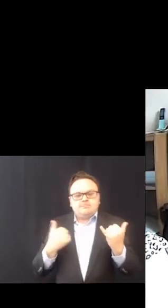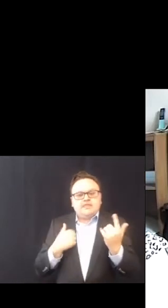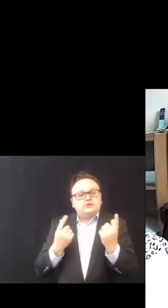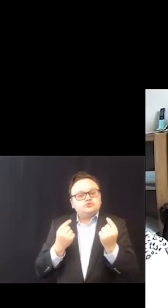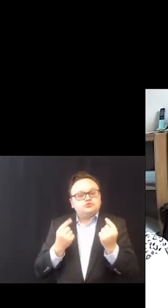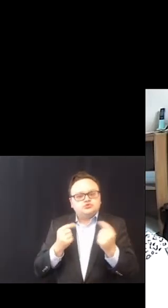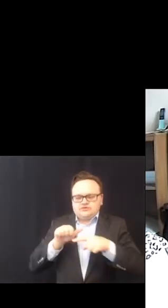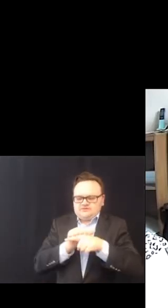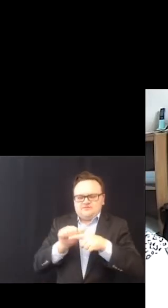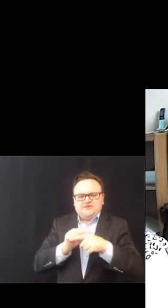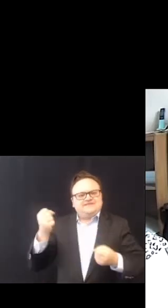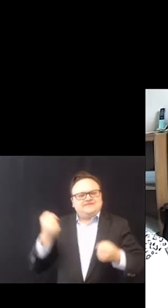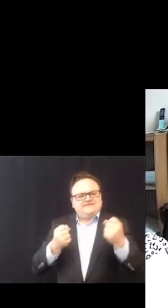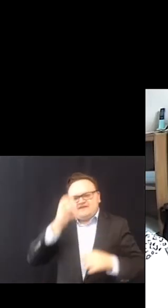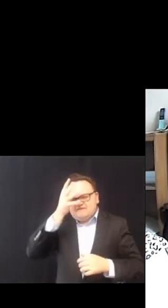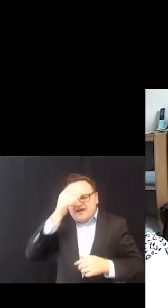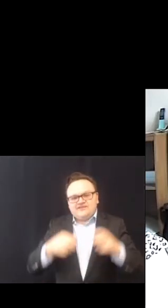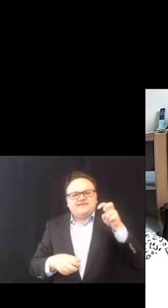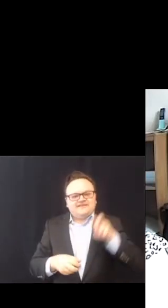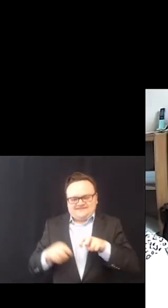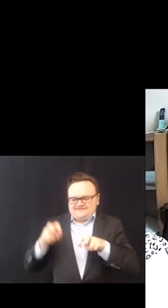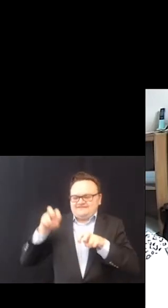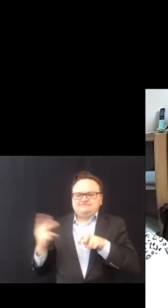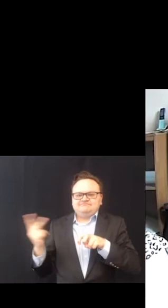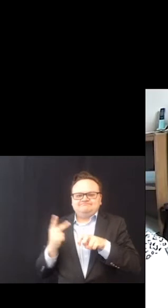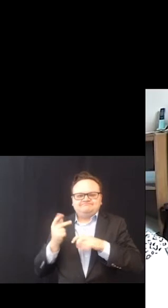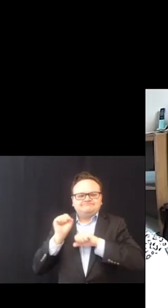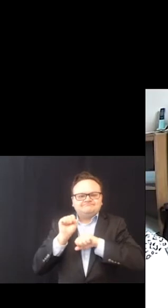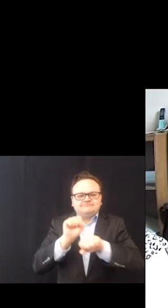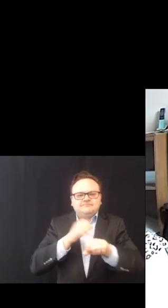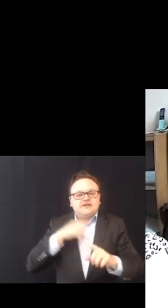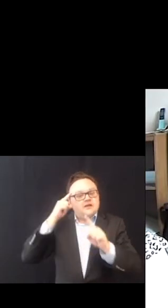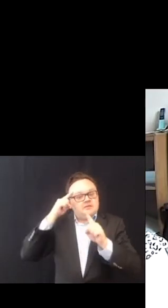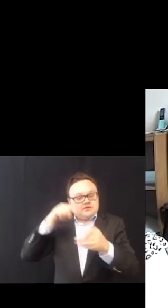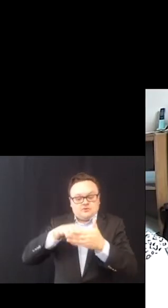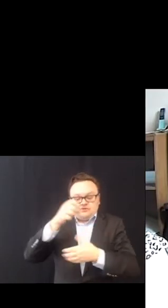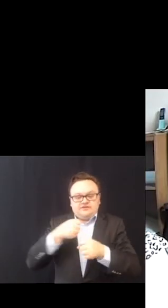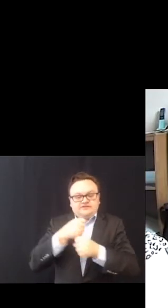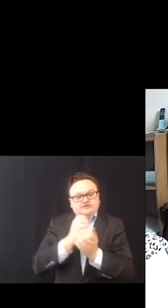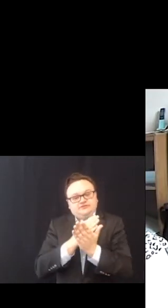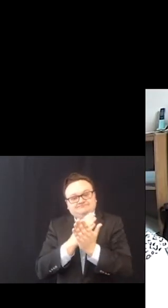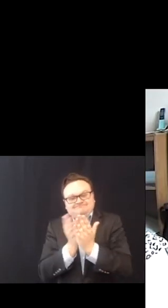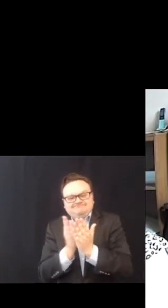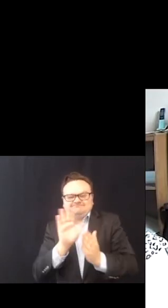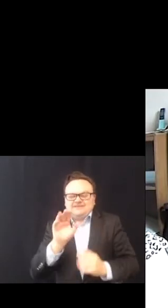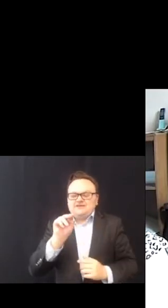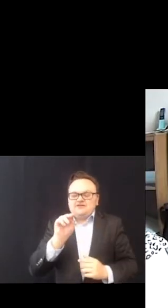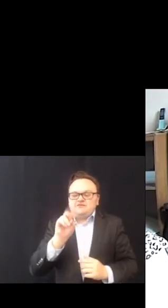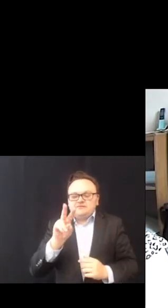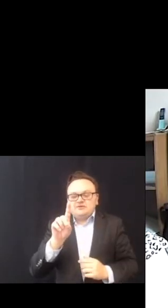right now with my dad, and hopefully at the end of this year, I will hopefully get my own driving license so I can